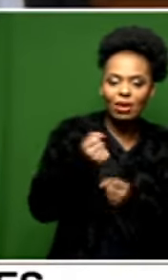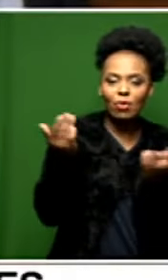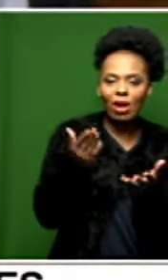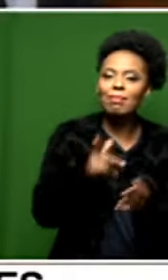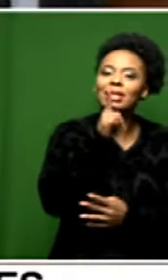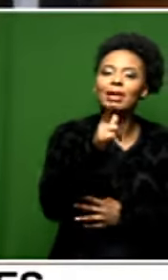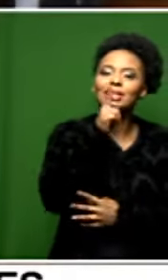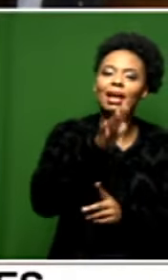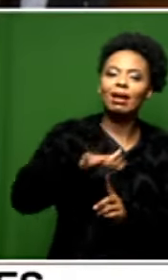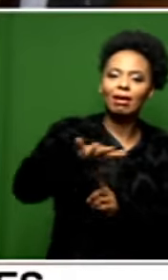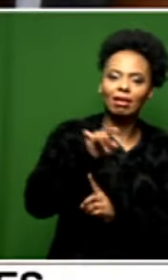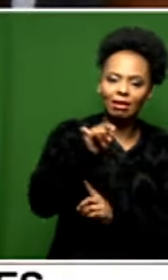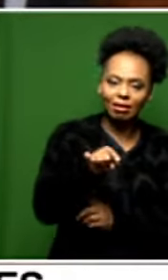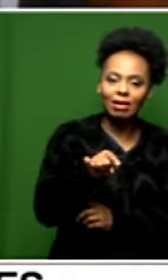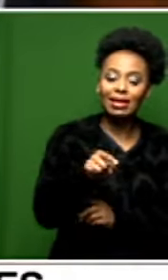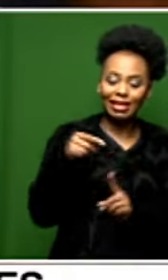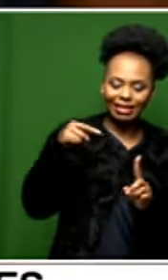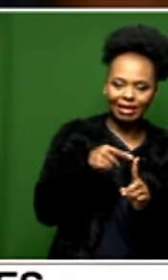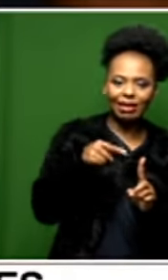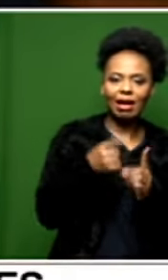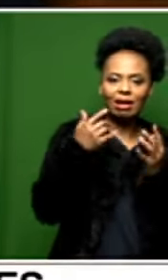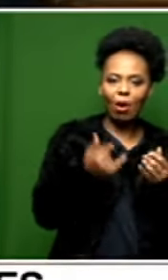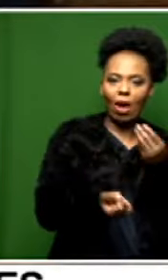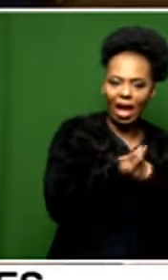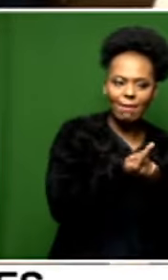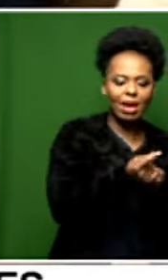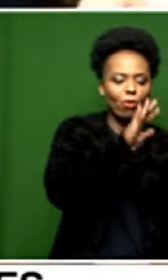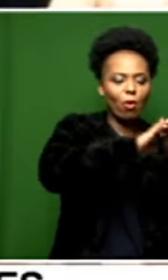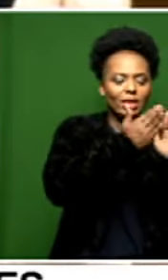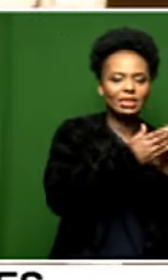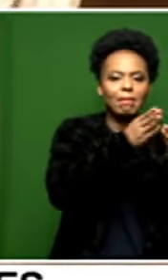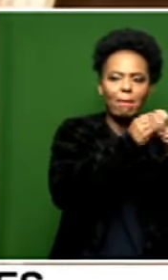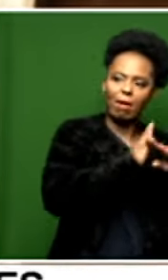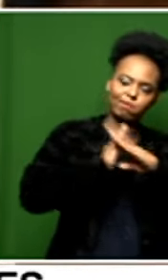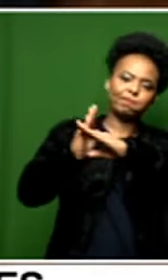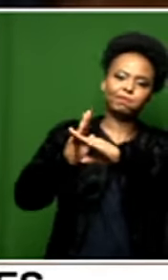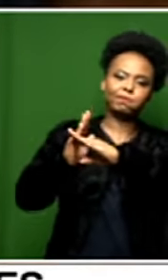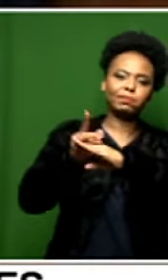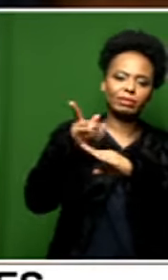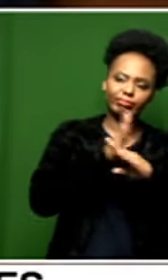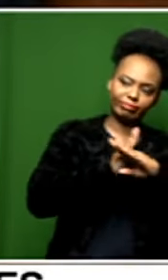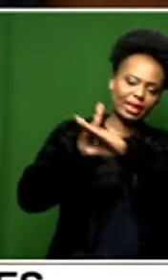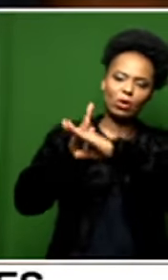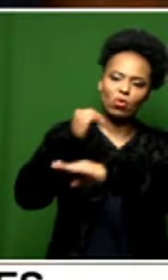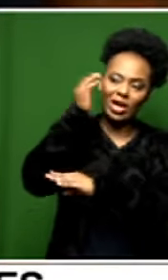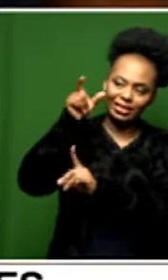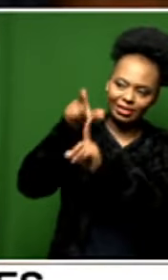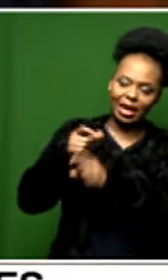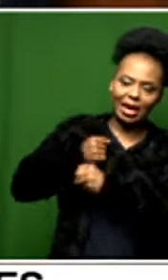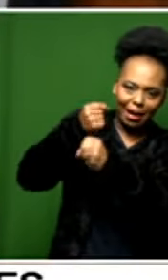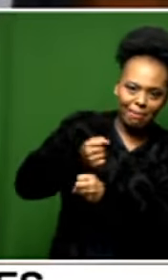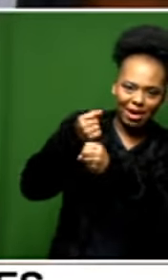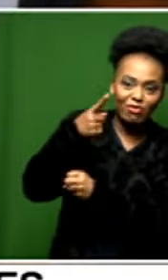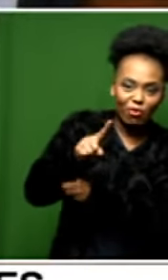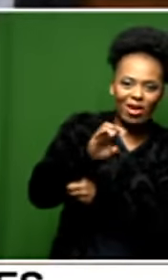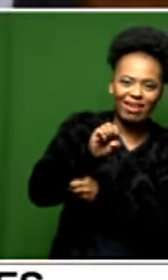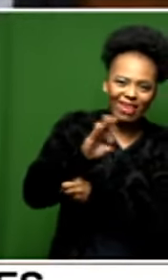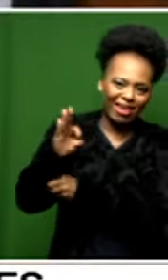Pietermaritzburg, where he was blockaded by community members who didn't want him to, campaign for his party there ahead of